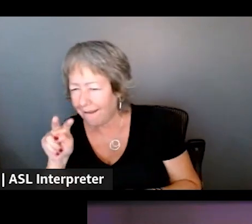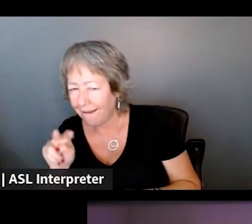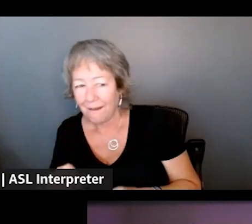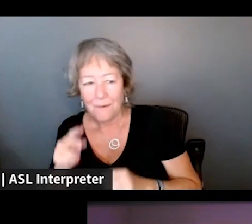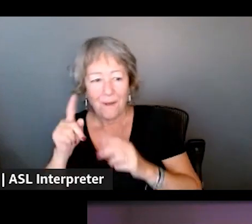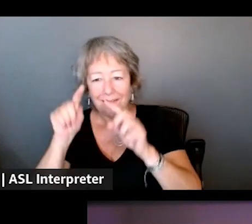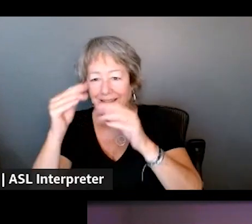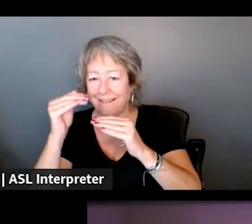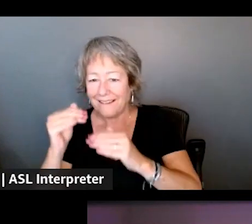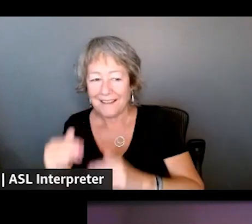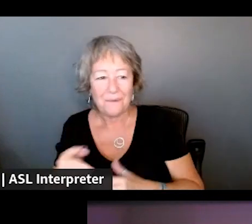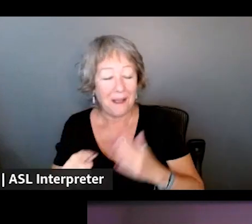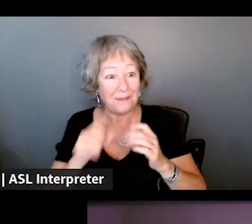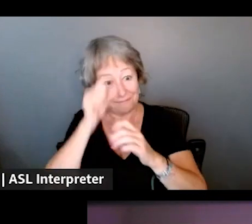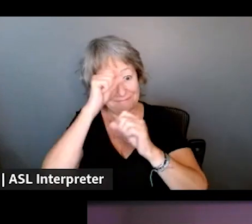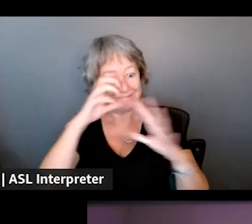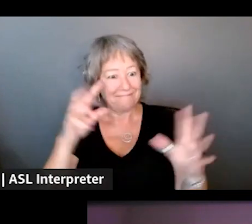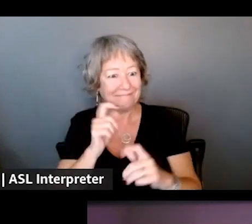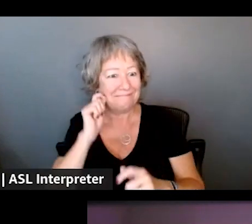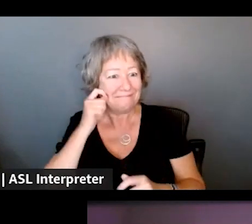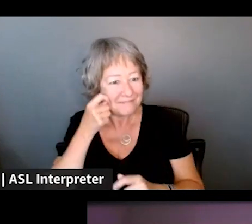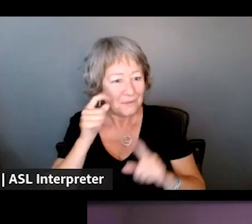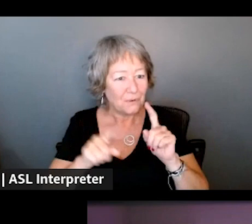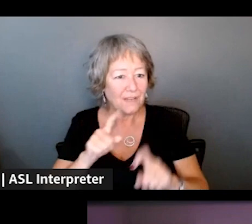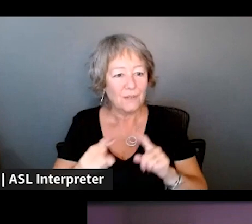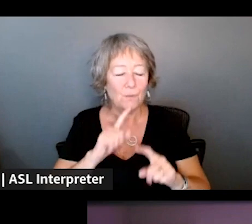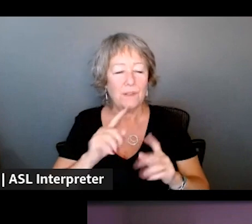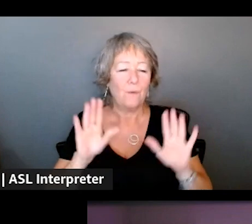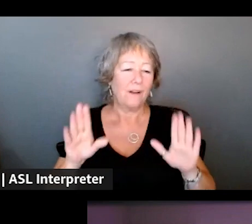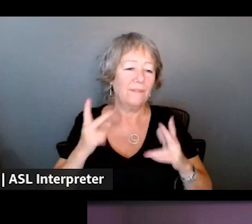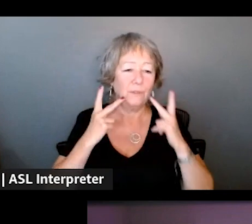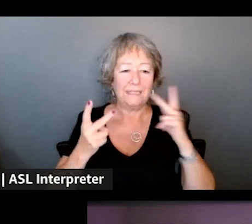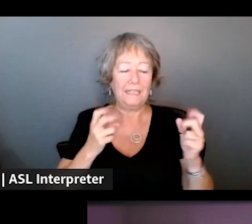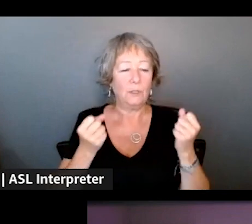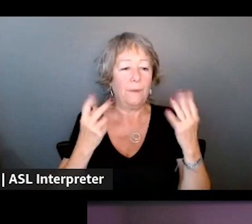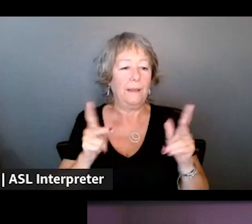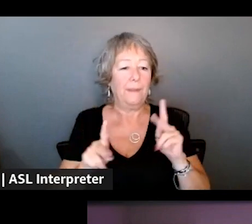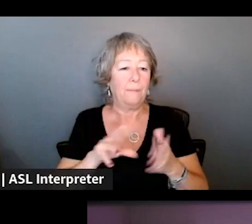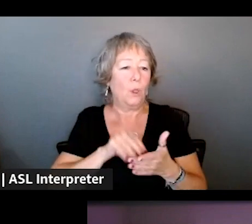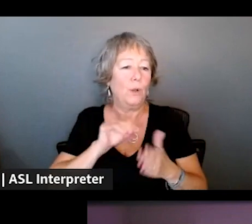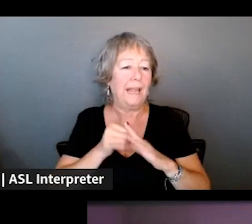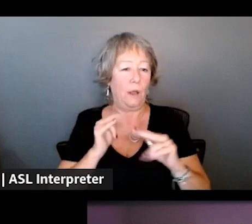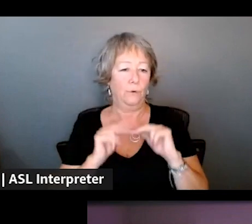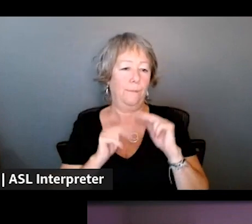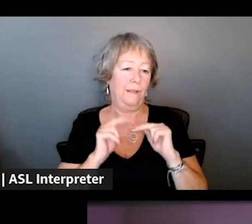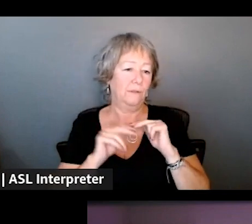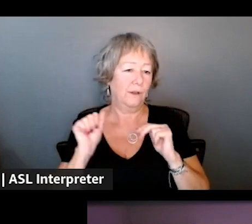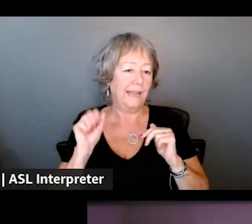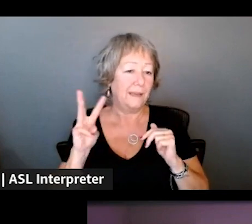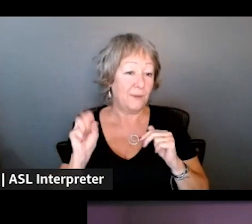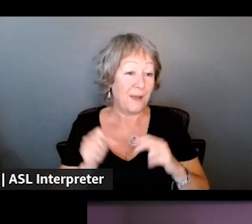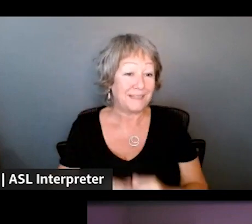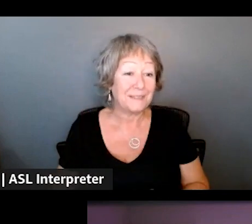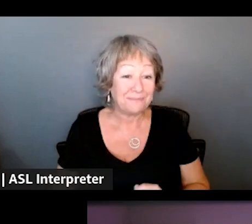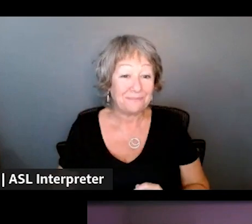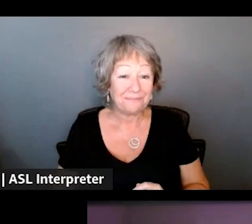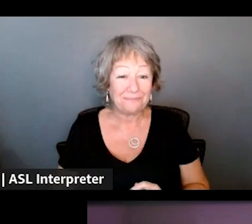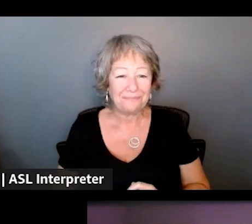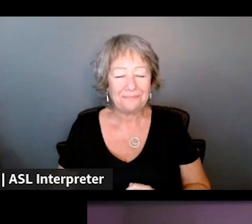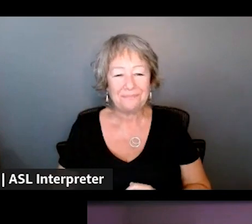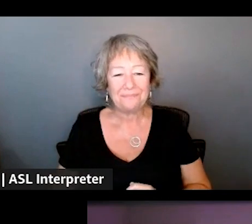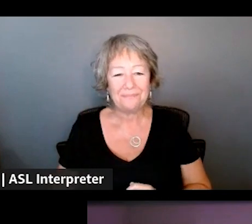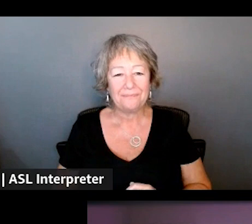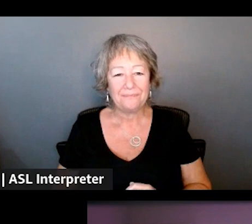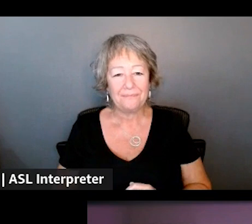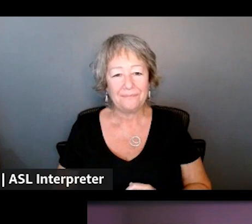really insightful questions in the comments. And it's always so good to see so many people learning how to build on AWS. And Will Todd there asked really be good a